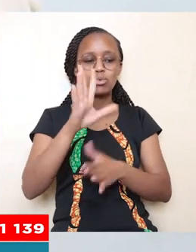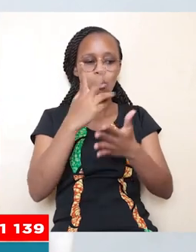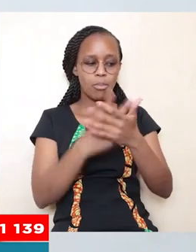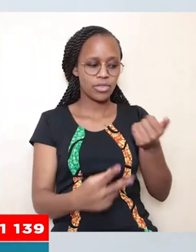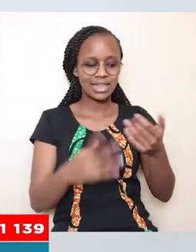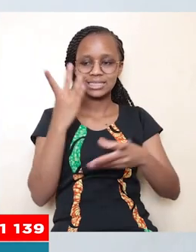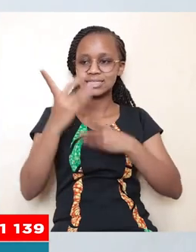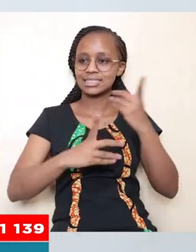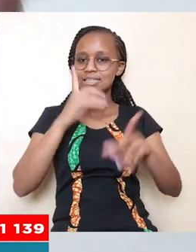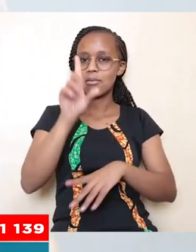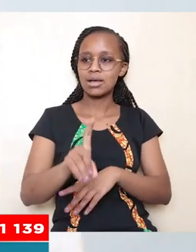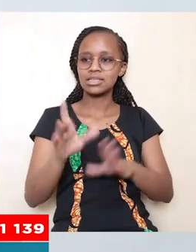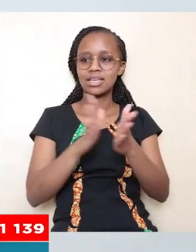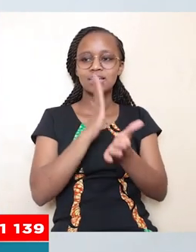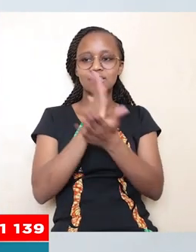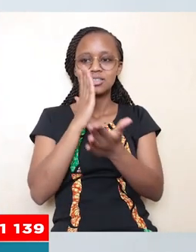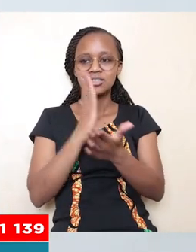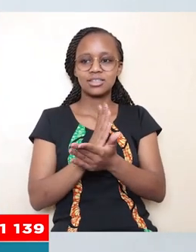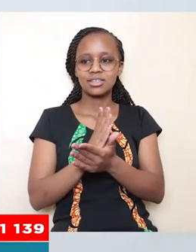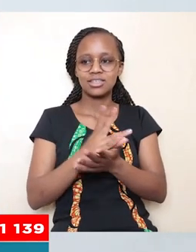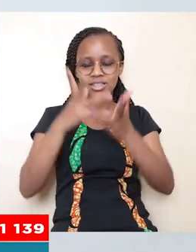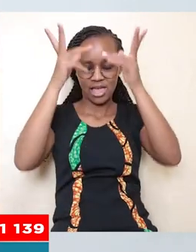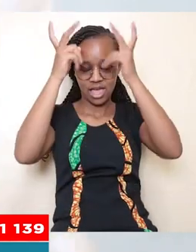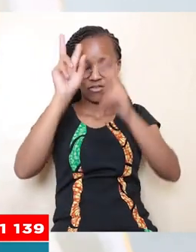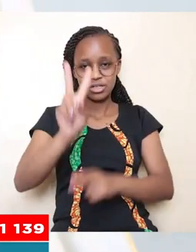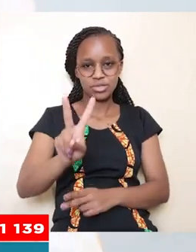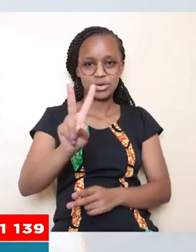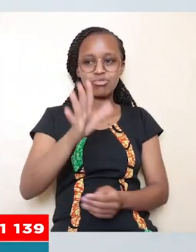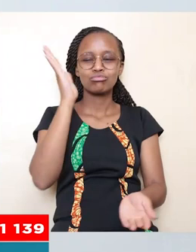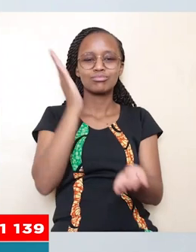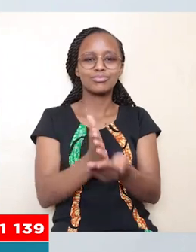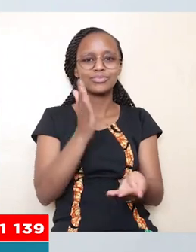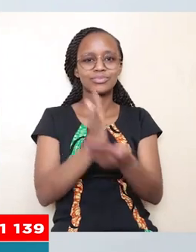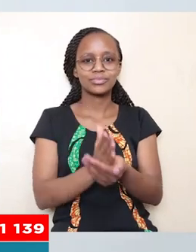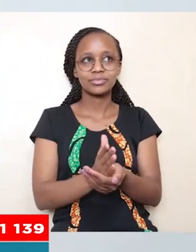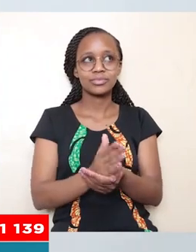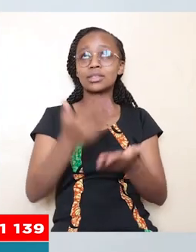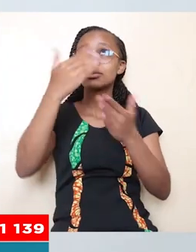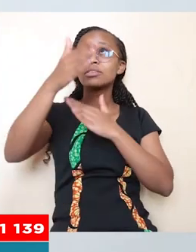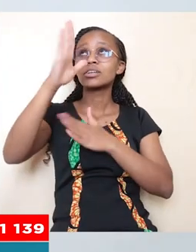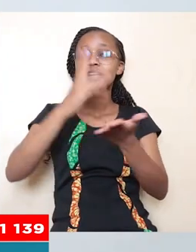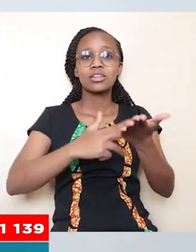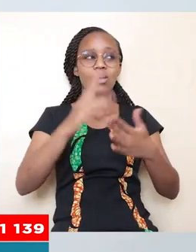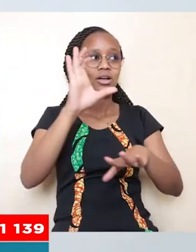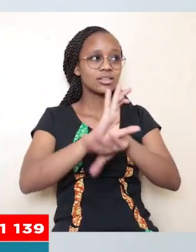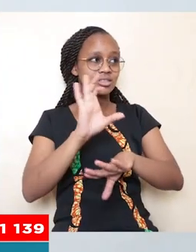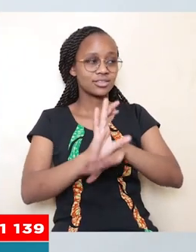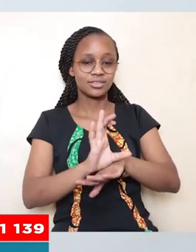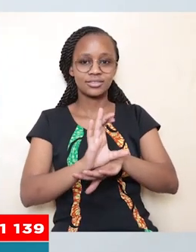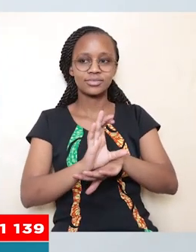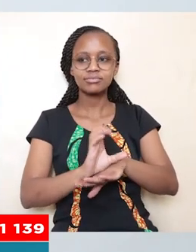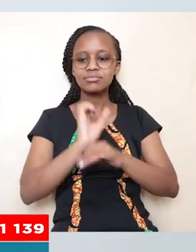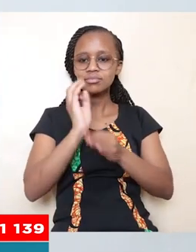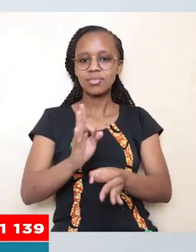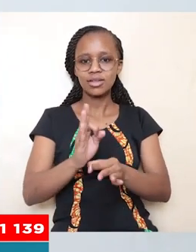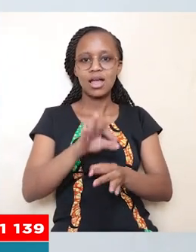we have to discuss them. And of course, now the twin evils. I am sure before God and His Holy Church,